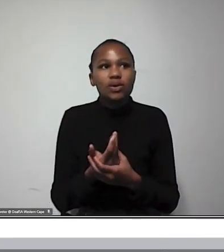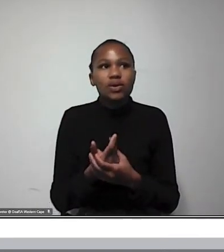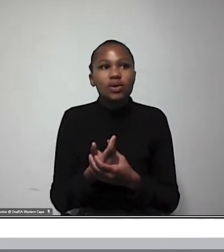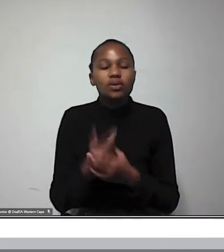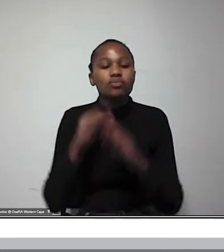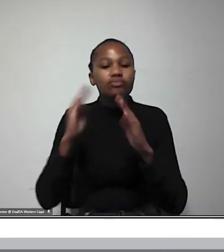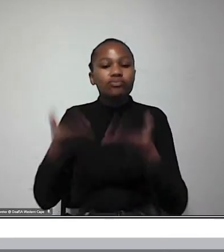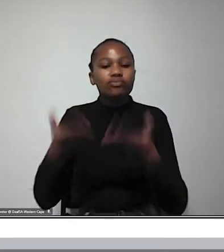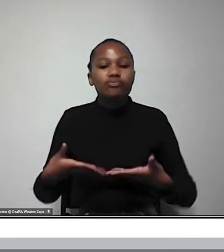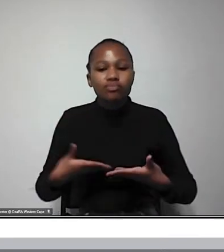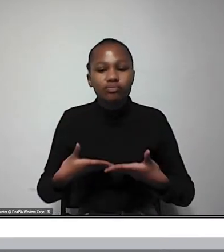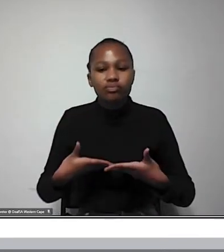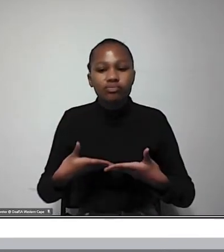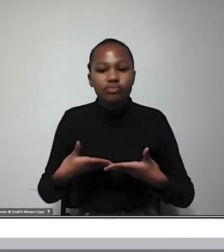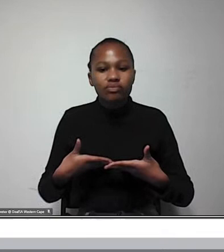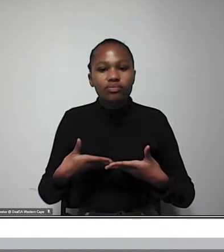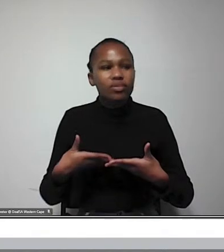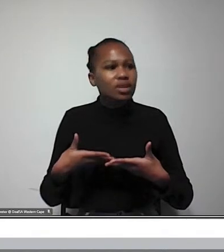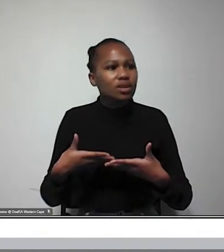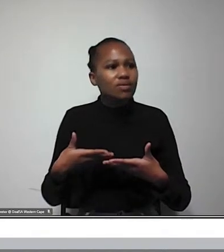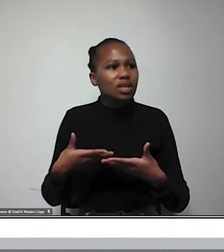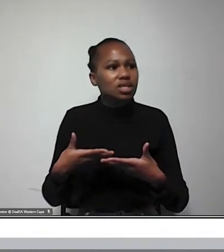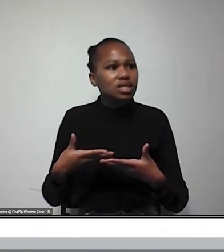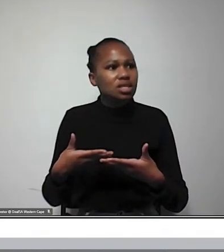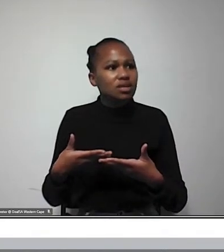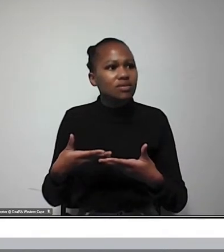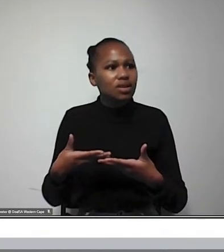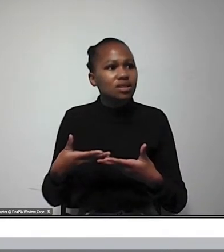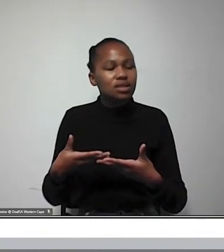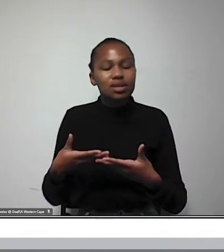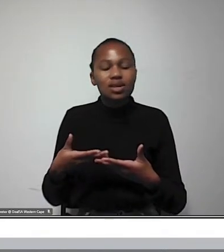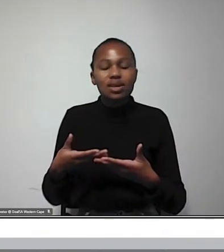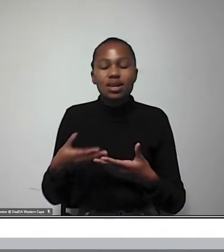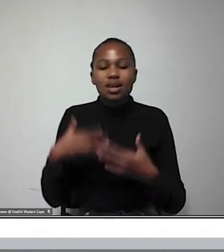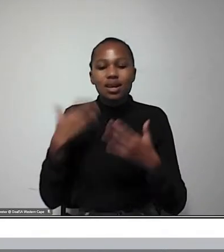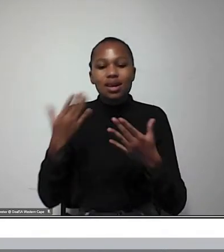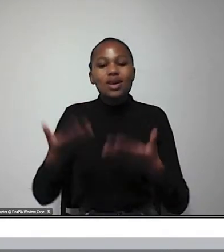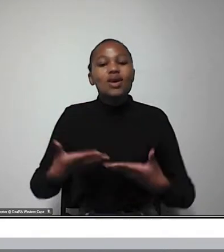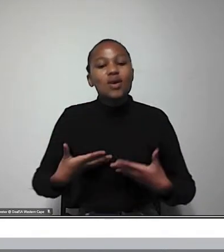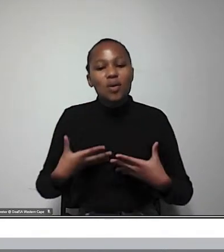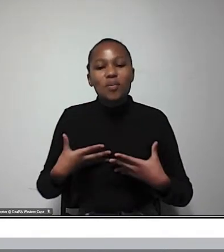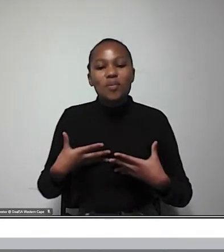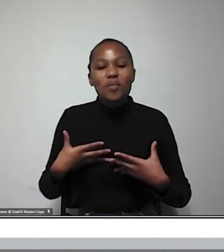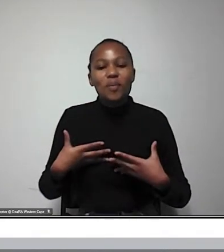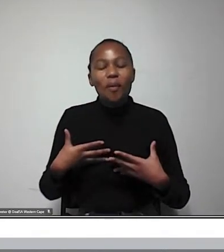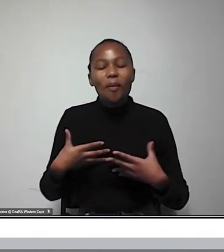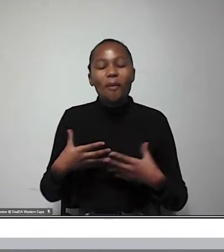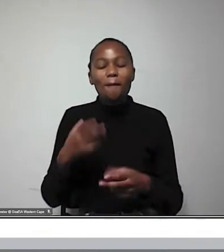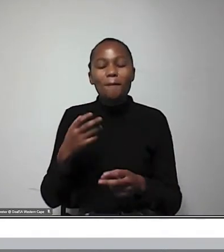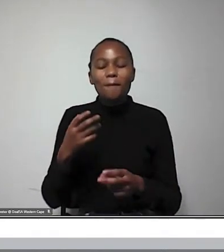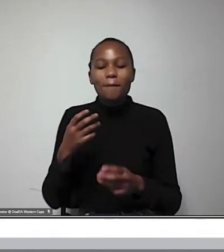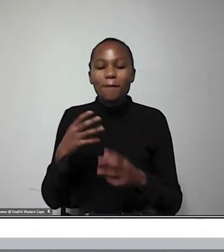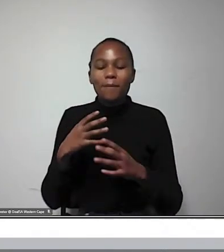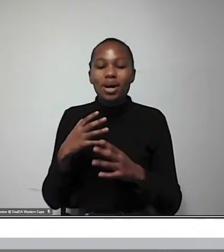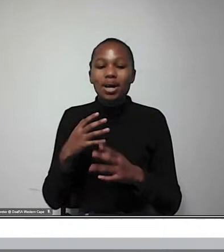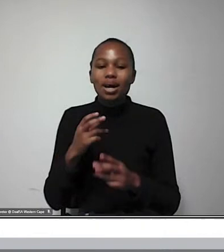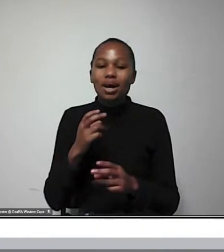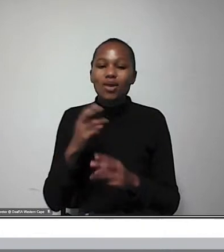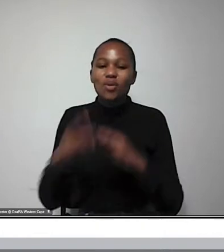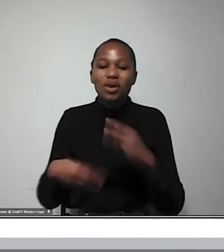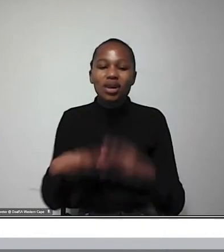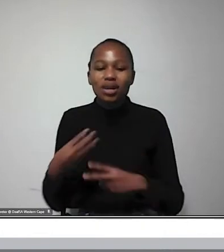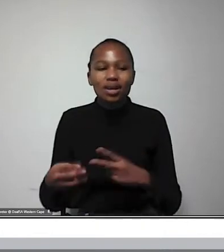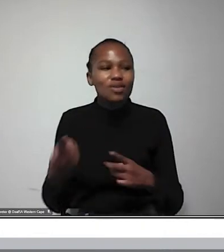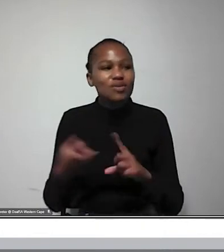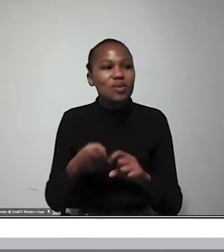welcome the effects. That might be a third resolution. Welcome the hard work from WestGrow, the Western Cape Agricultural